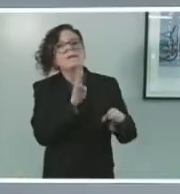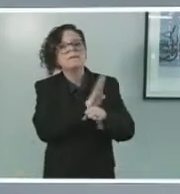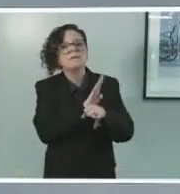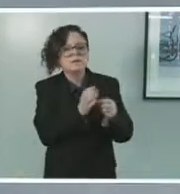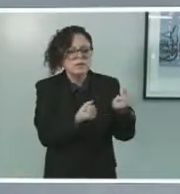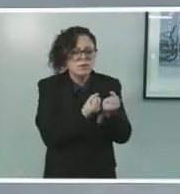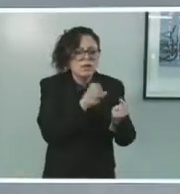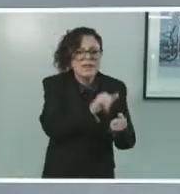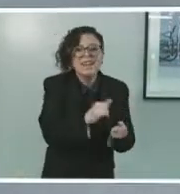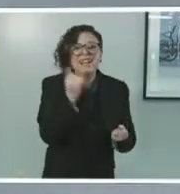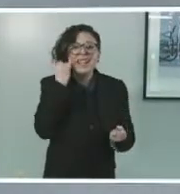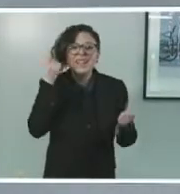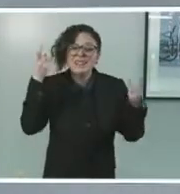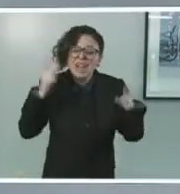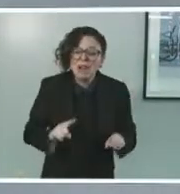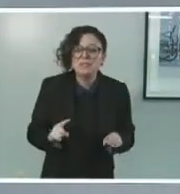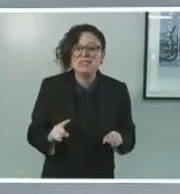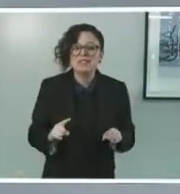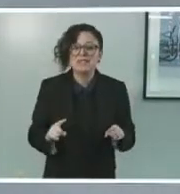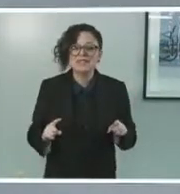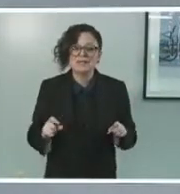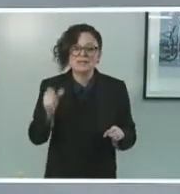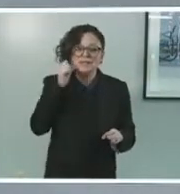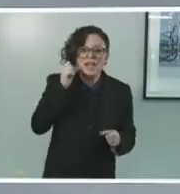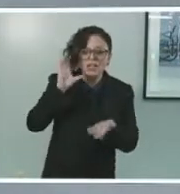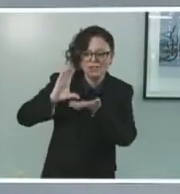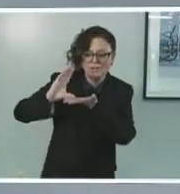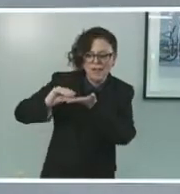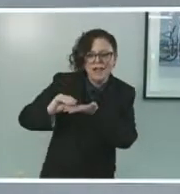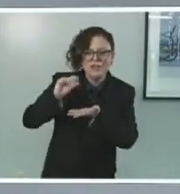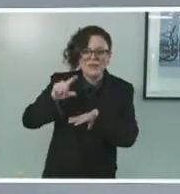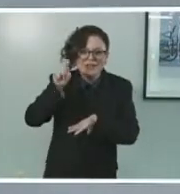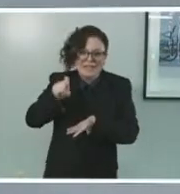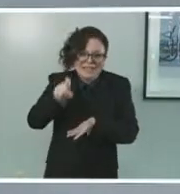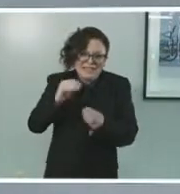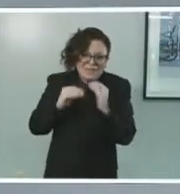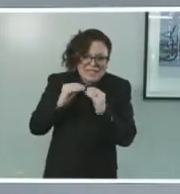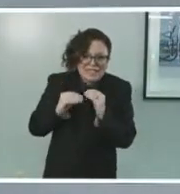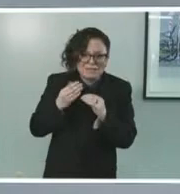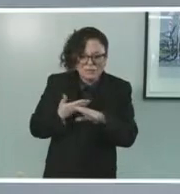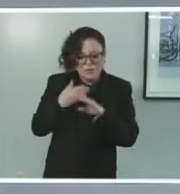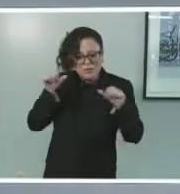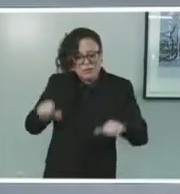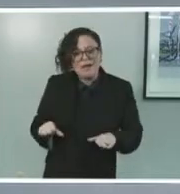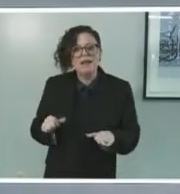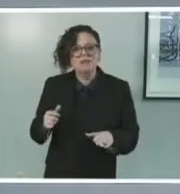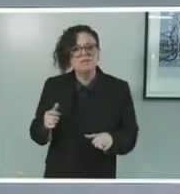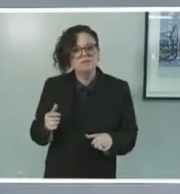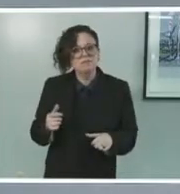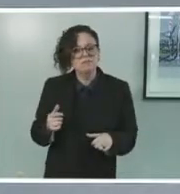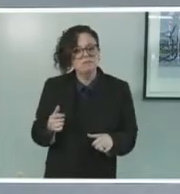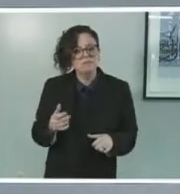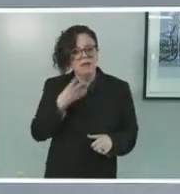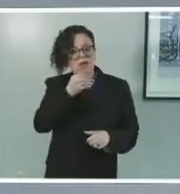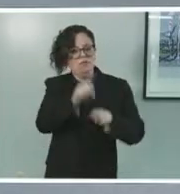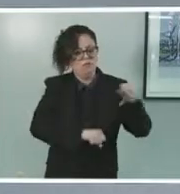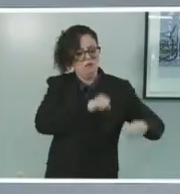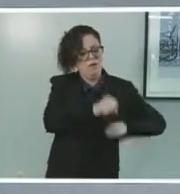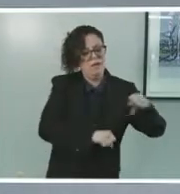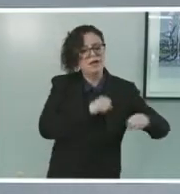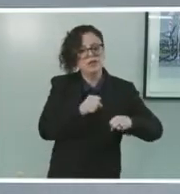got a flat, then you've got to get the flat fixed before you can ride your bike. So that's how we're liberally construing